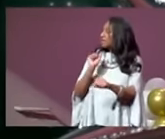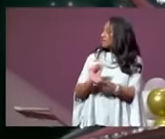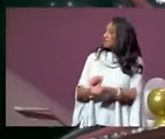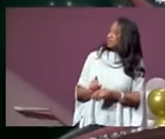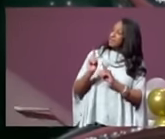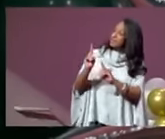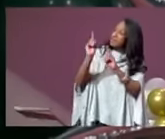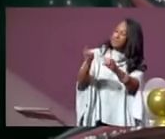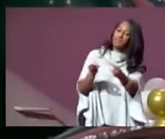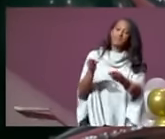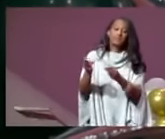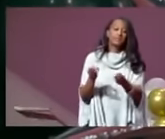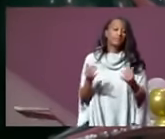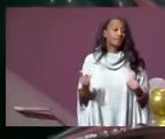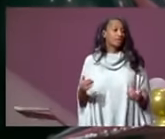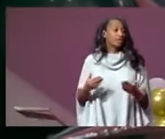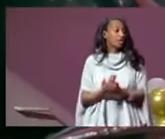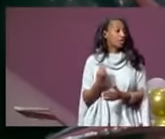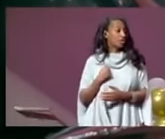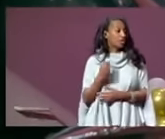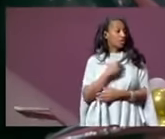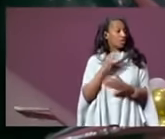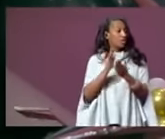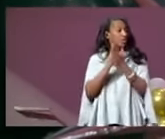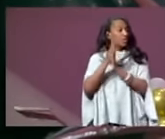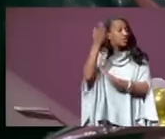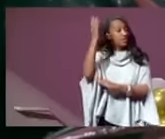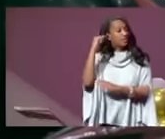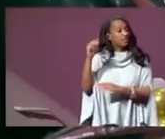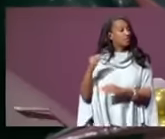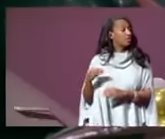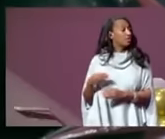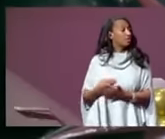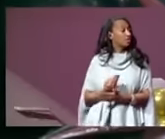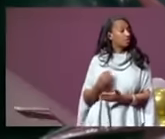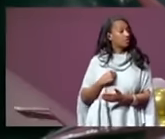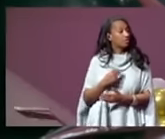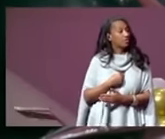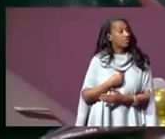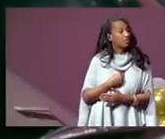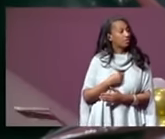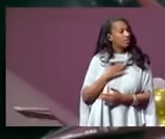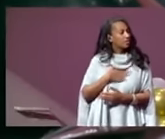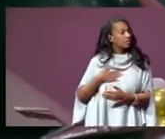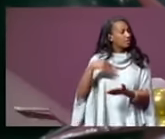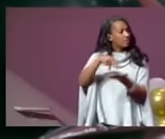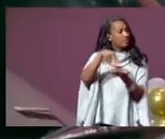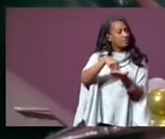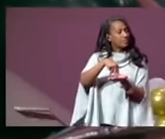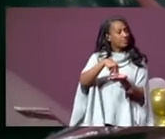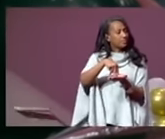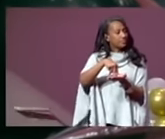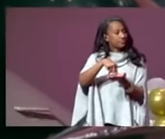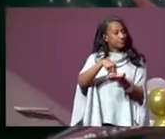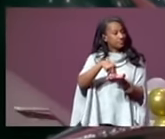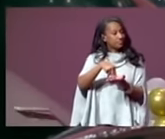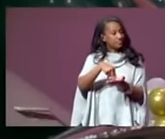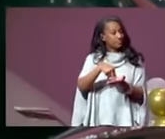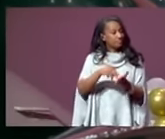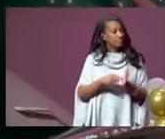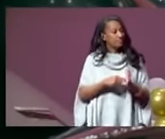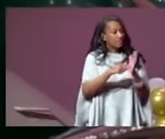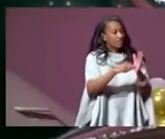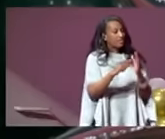discipleship ministry today. New members, give God praise for our new members. Would y'all go ahead and stand? Come on, let them see you. We want to show you